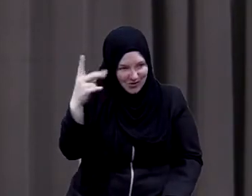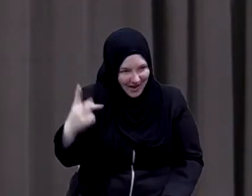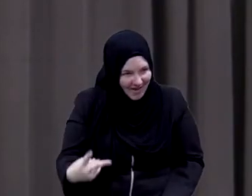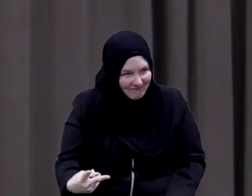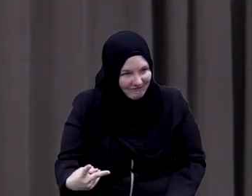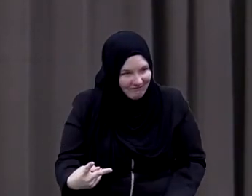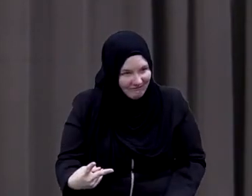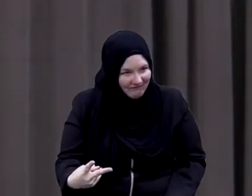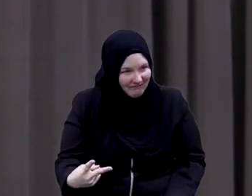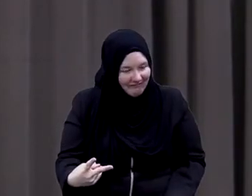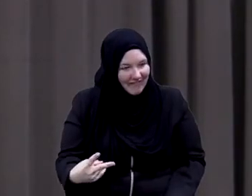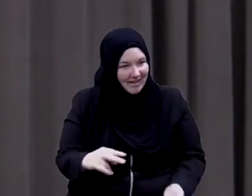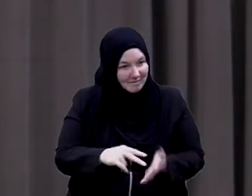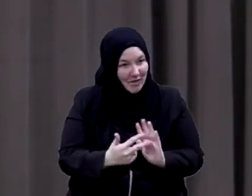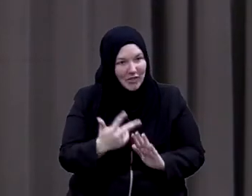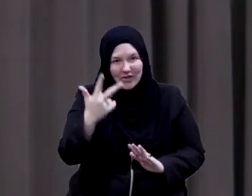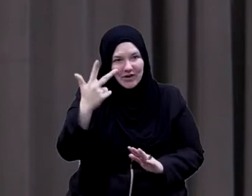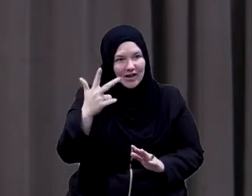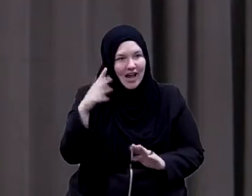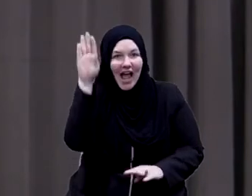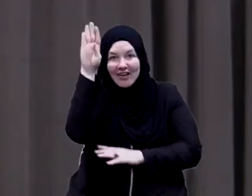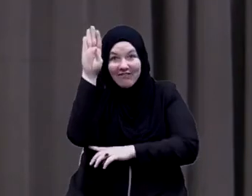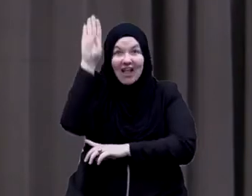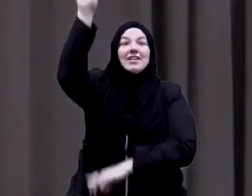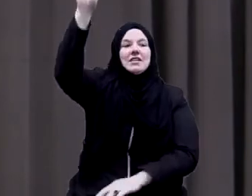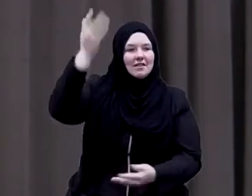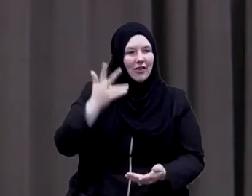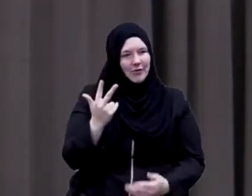Can we make them 3? Just half.